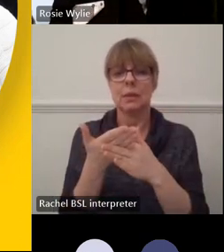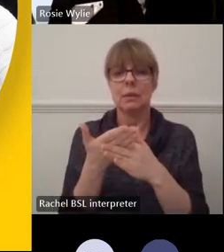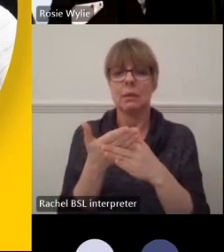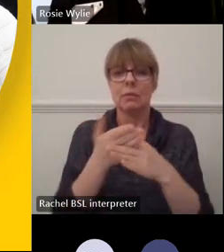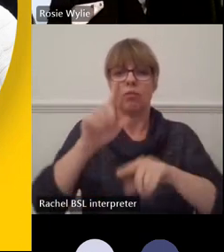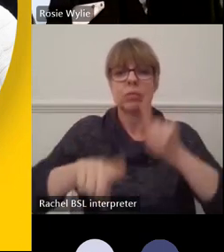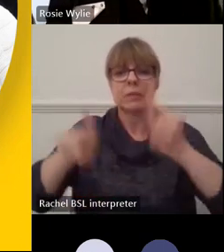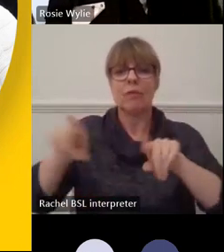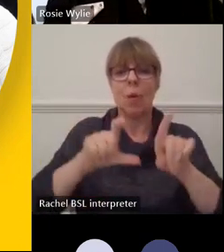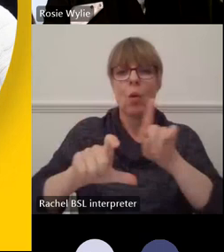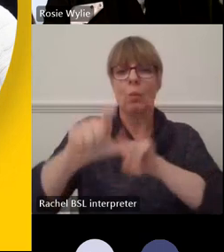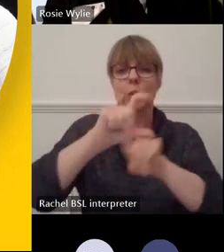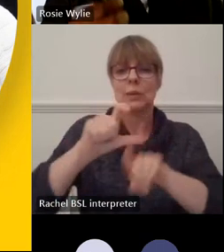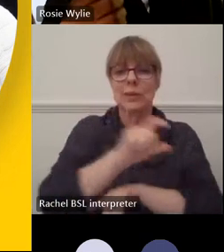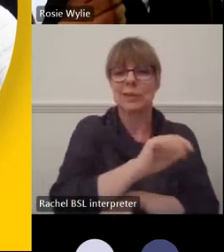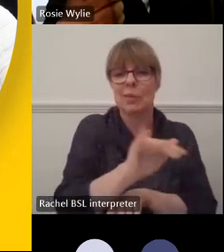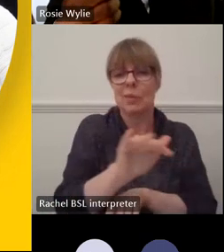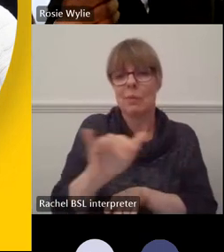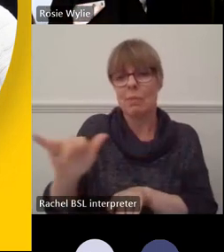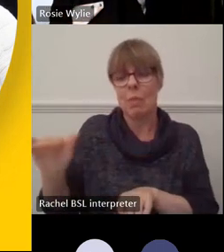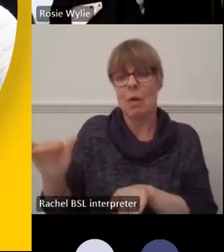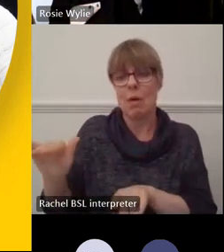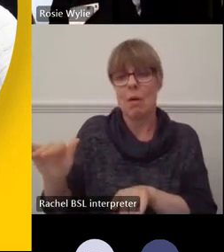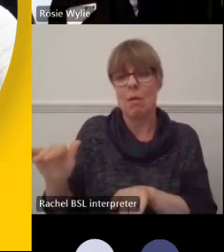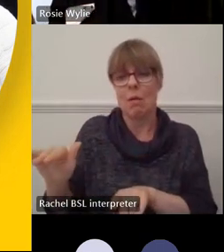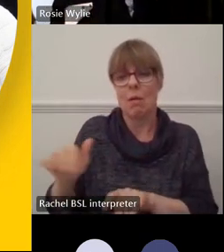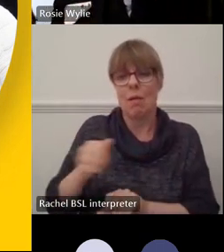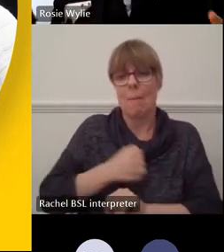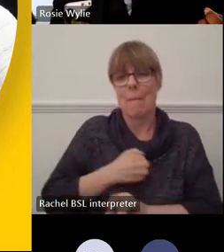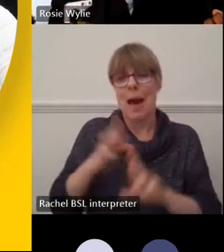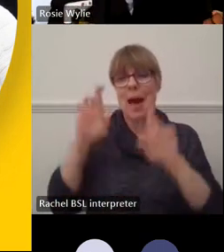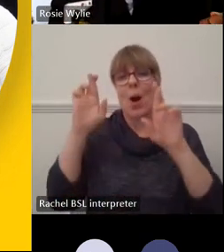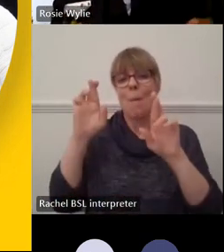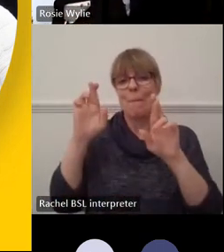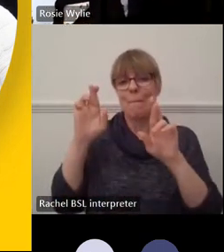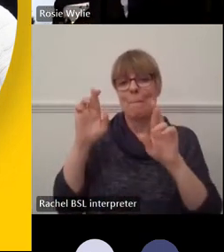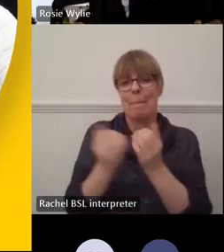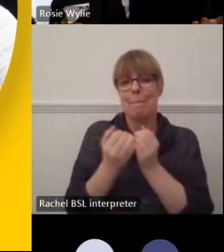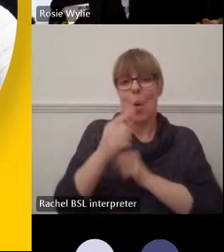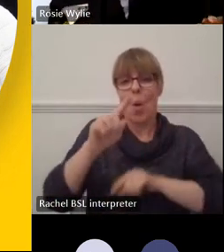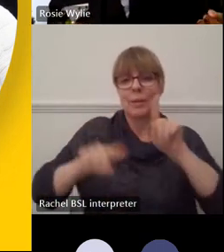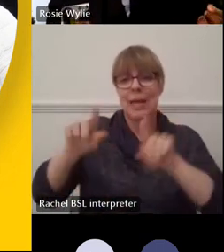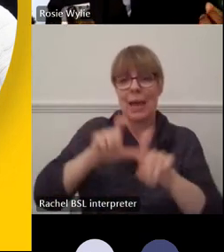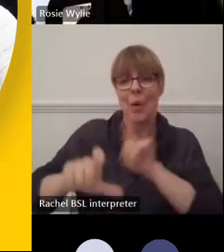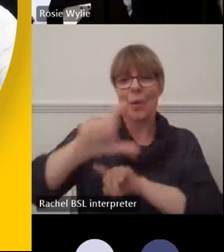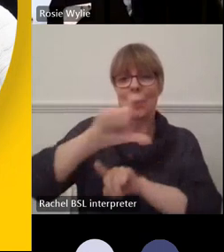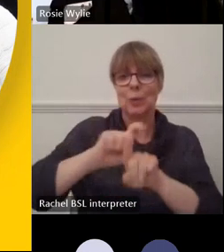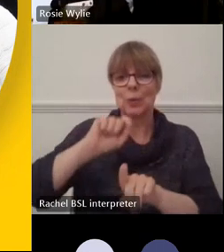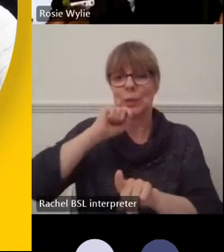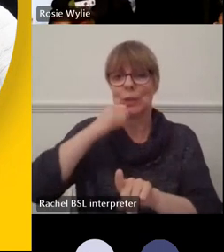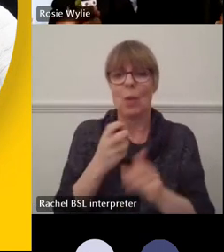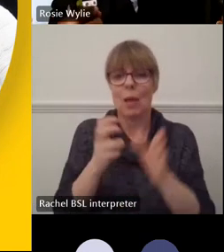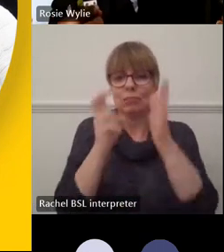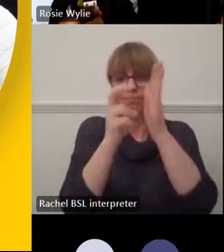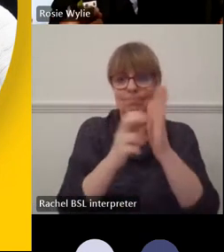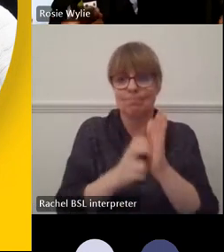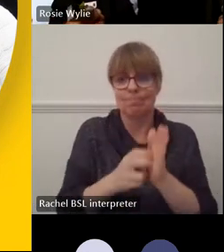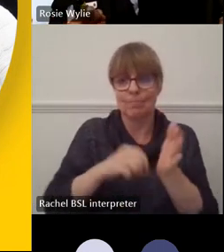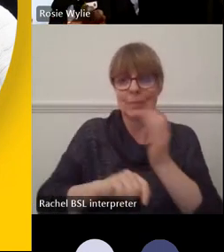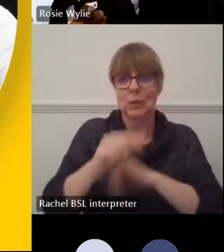communities. And my hope is there will be more diverse communities that would sign up on this